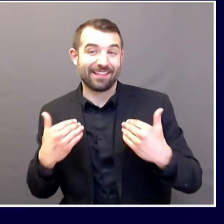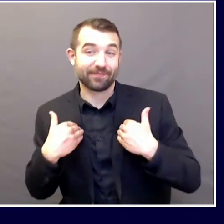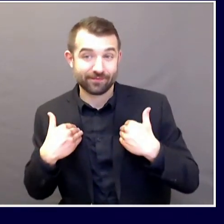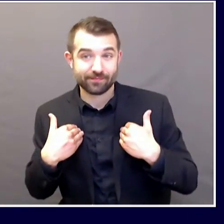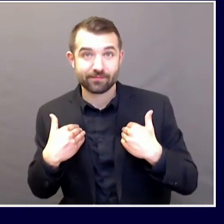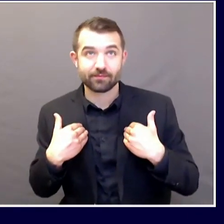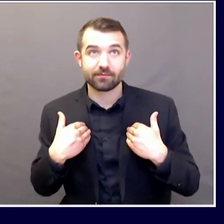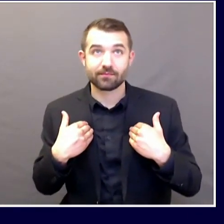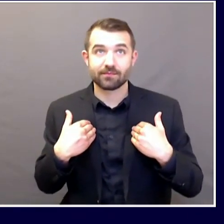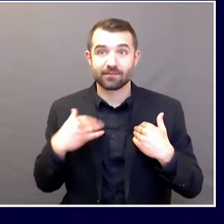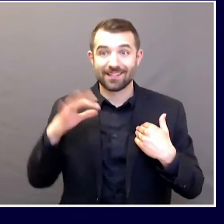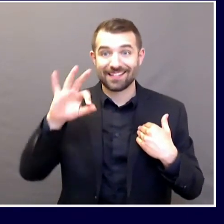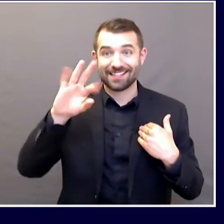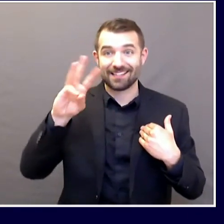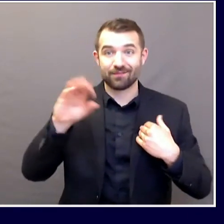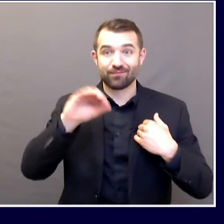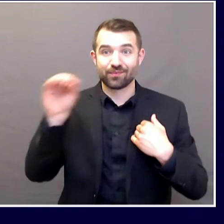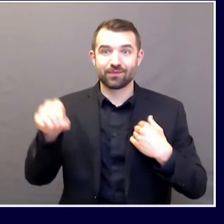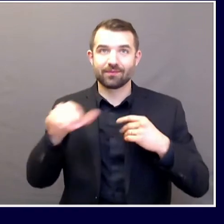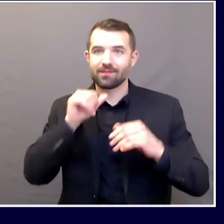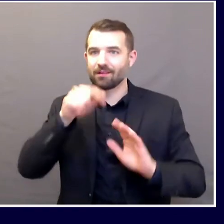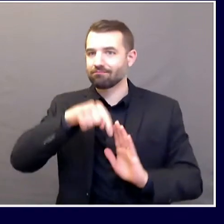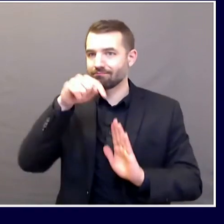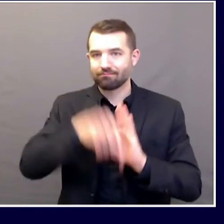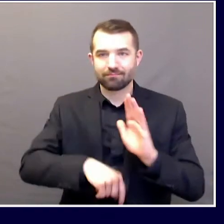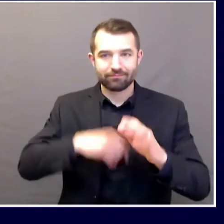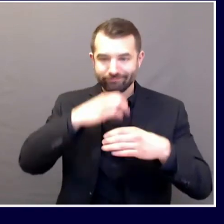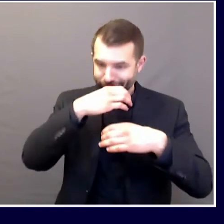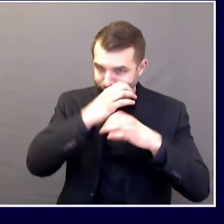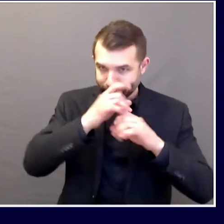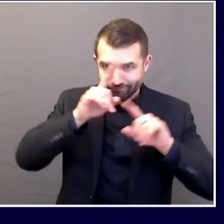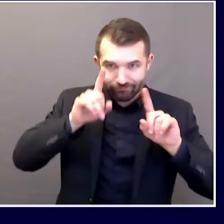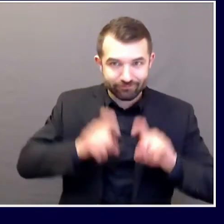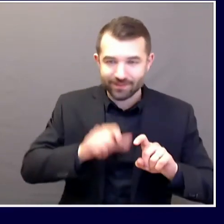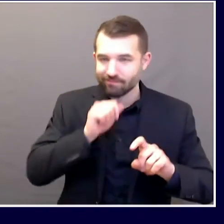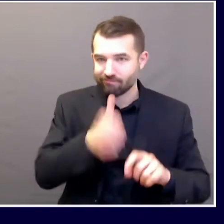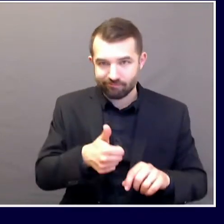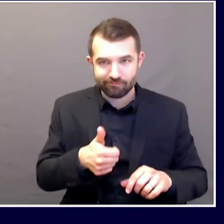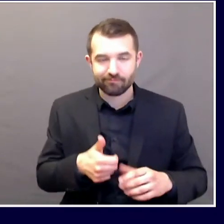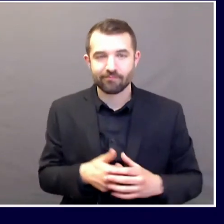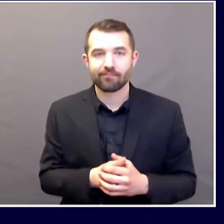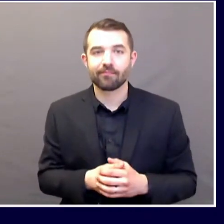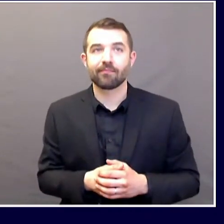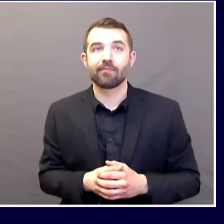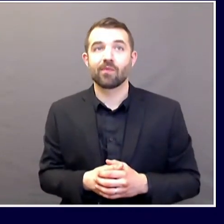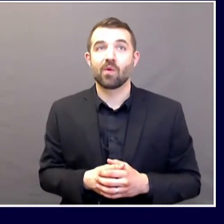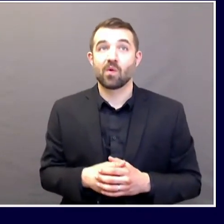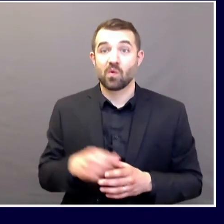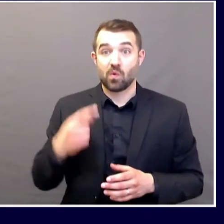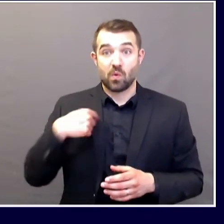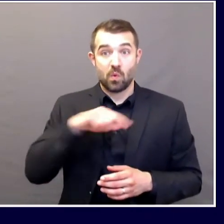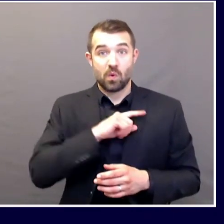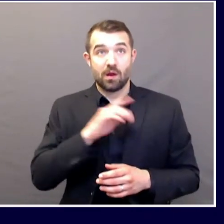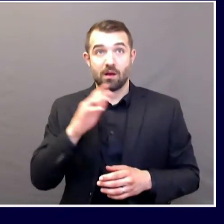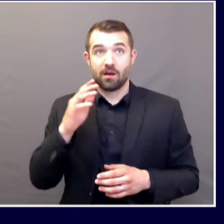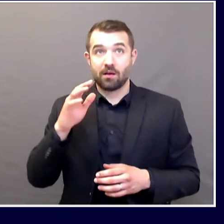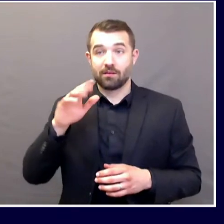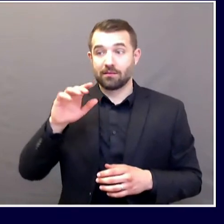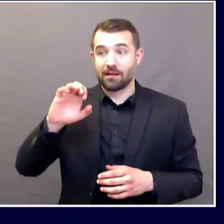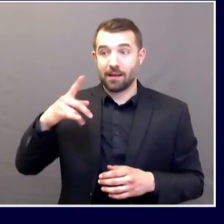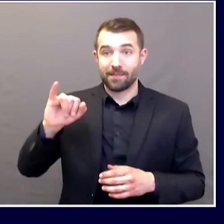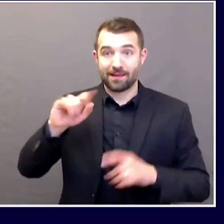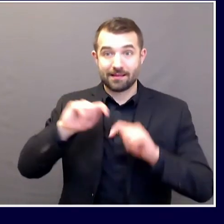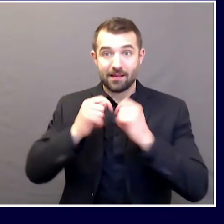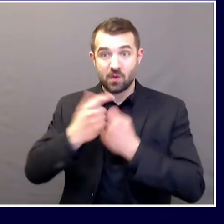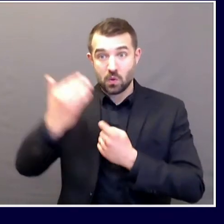variants? I don't think epidemiologists have a great handle on that very relevant question yet. I've pinged a couple of epidemiologists